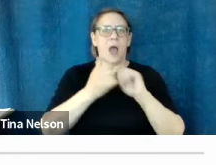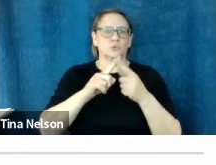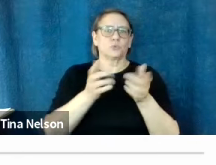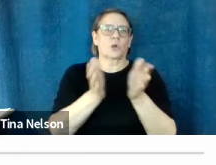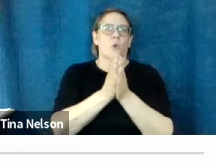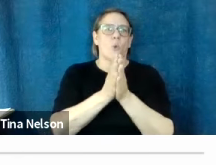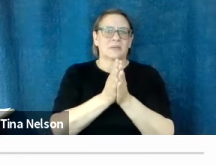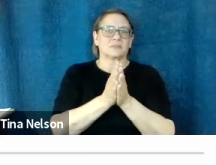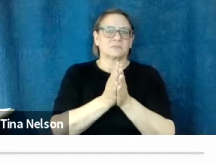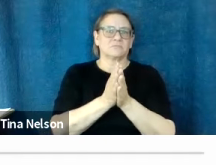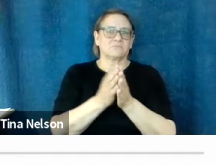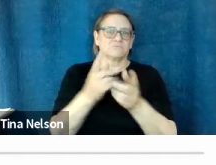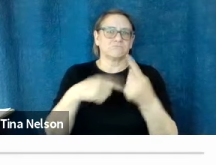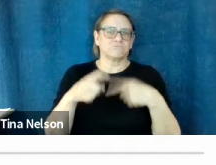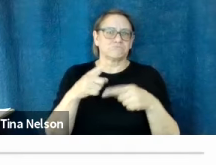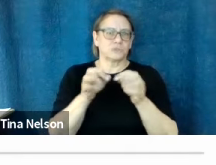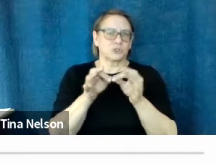sign language interpreter.